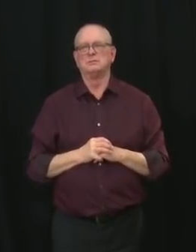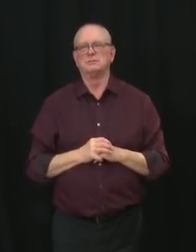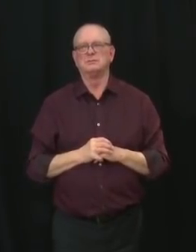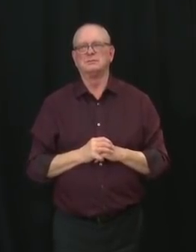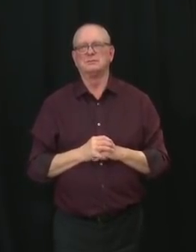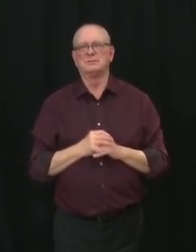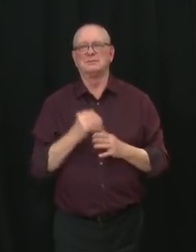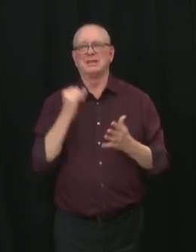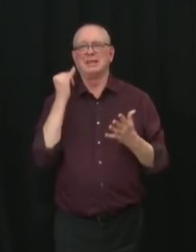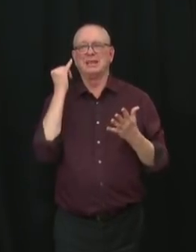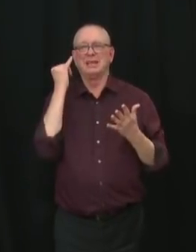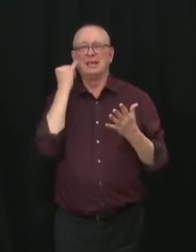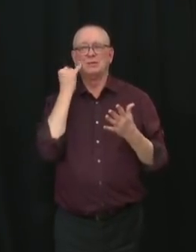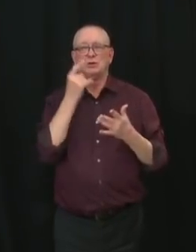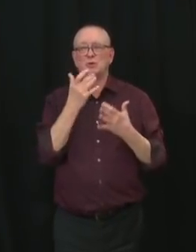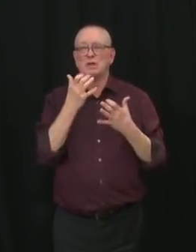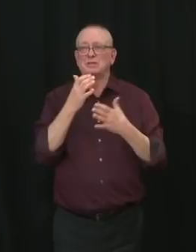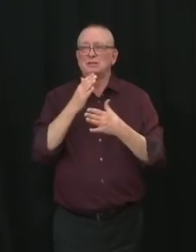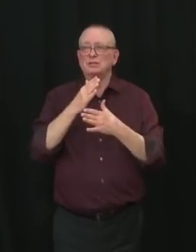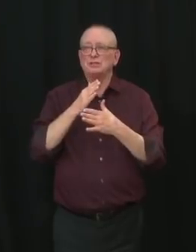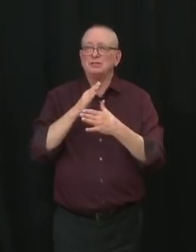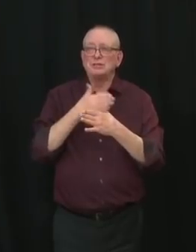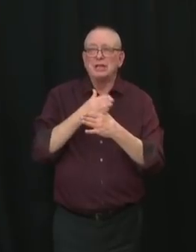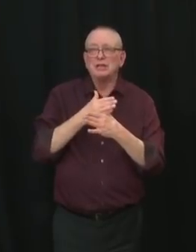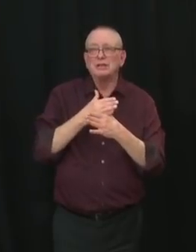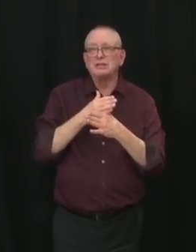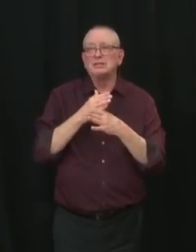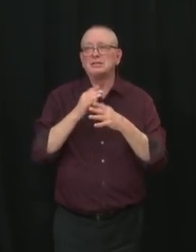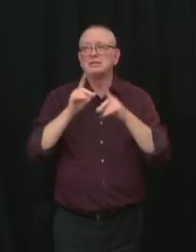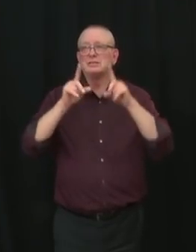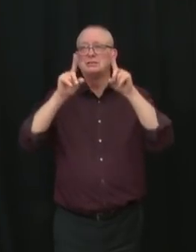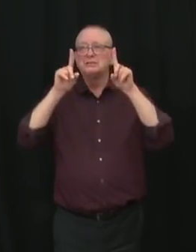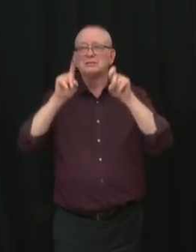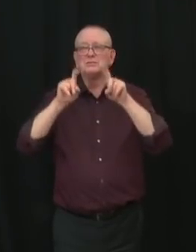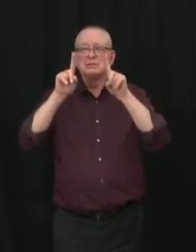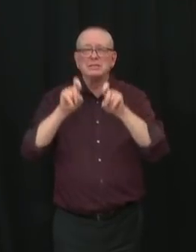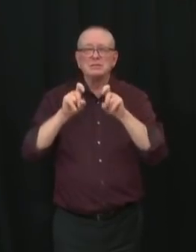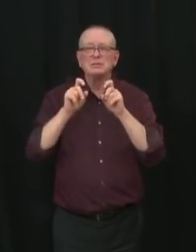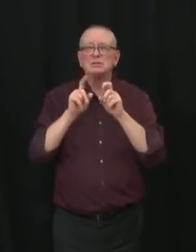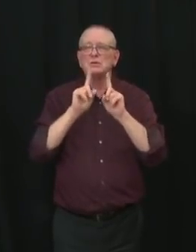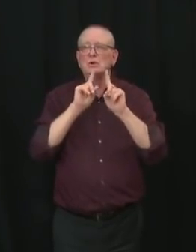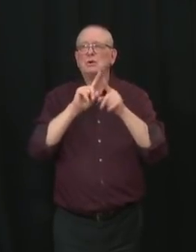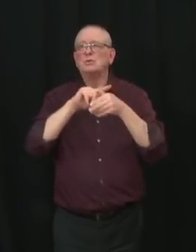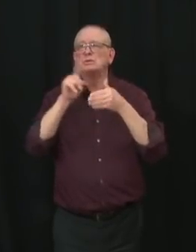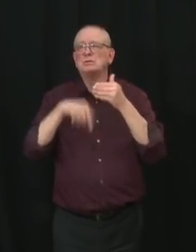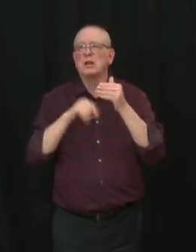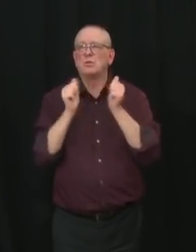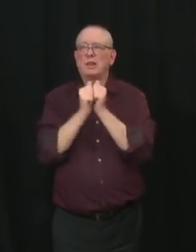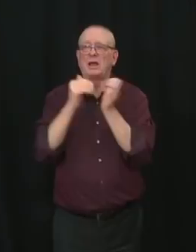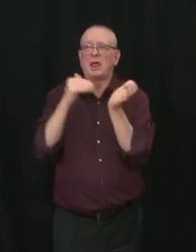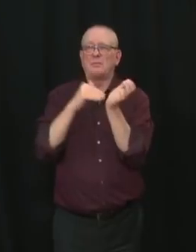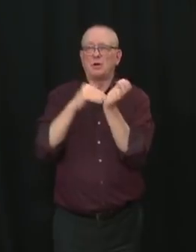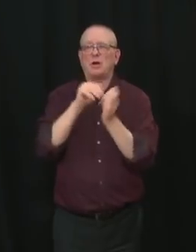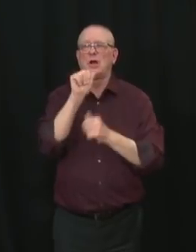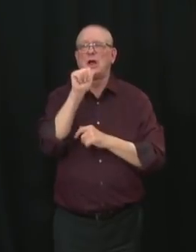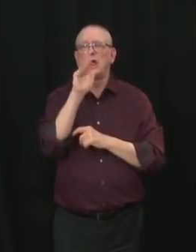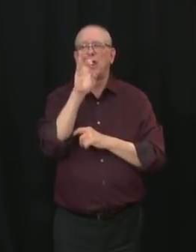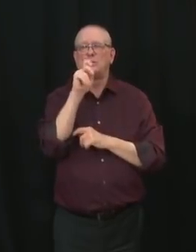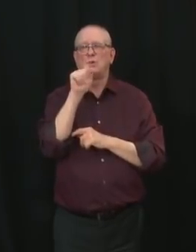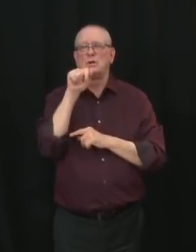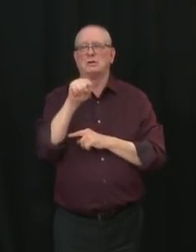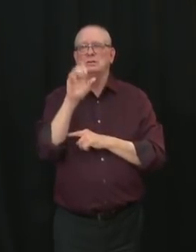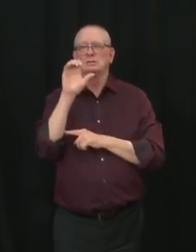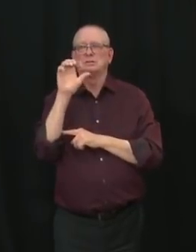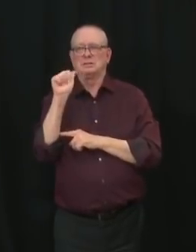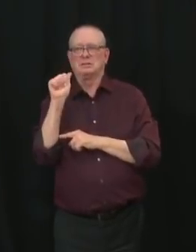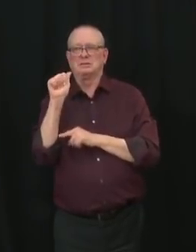you can complete the form available on alberta.ca and submit that along with a photo of your rapid test to the clinic.